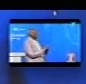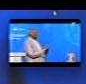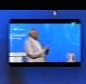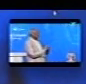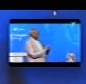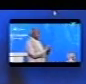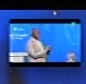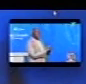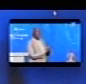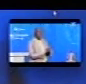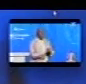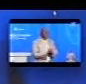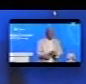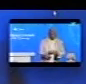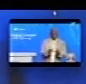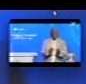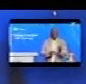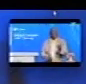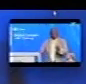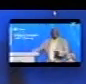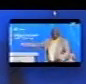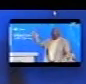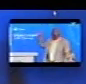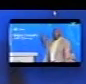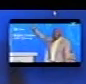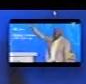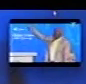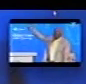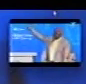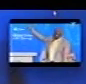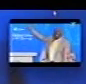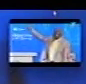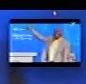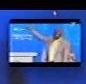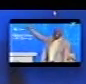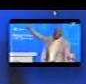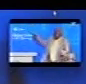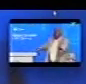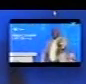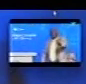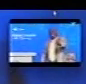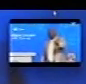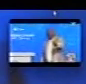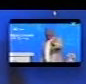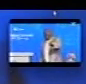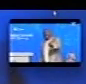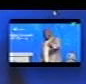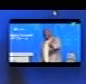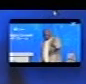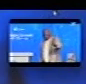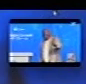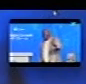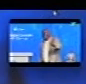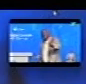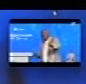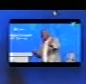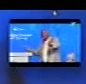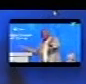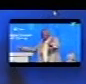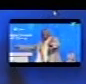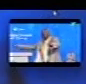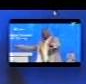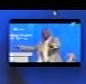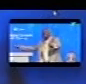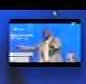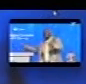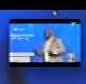their mind. They can curse. They can blaspheme. They can make jest of the word of God, like other